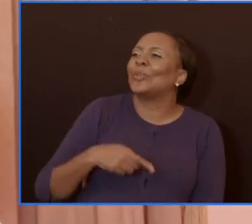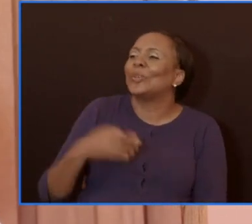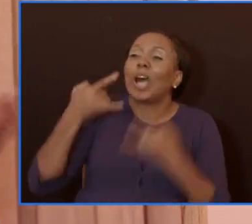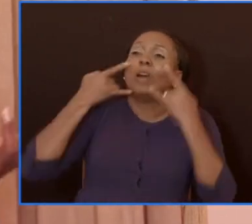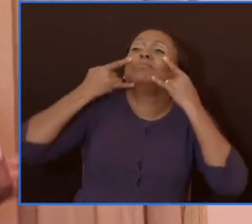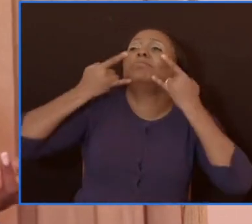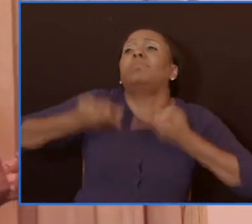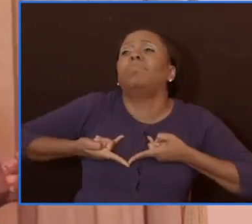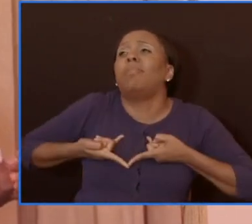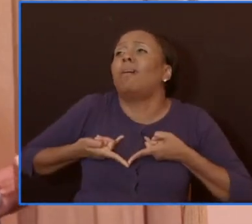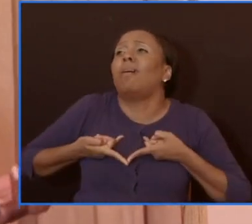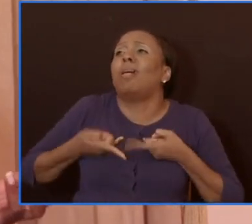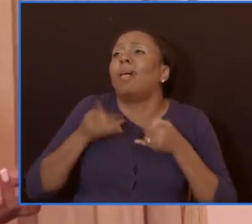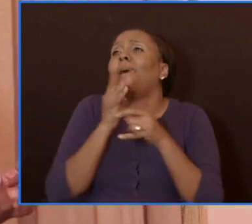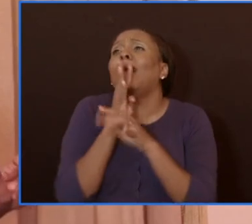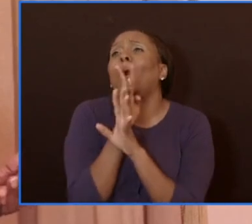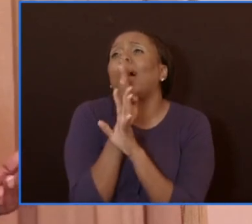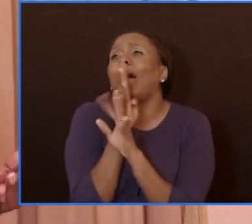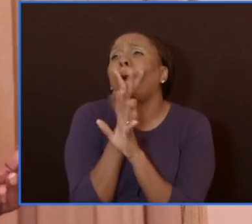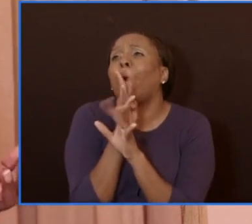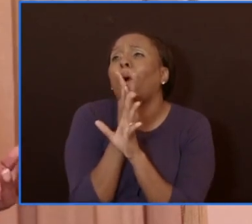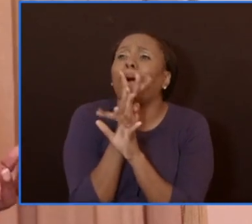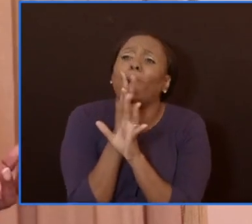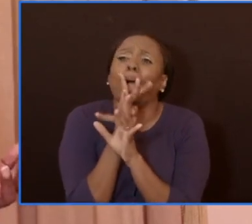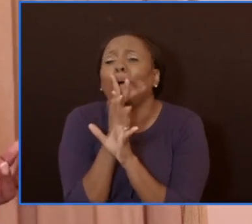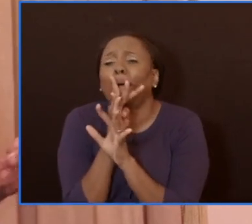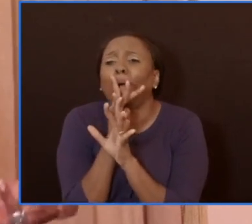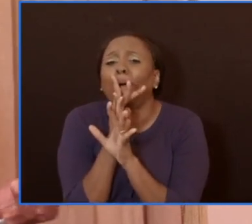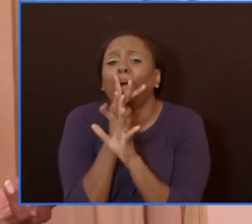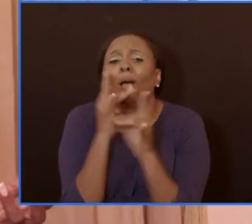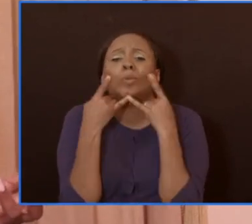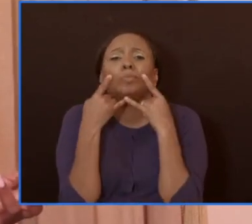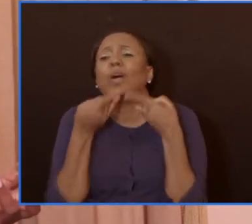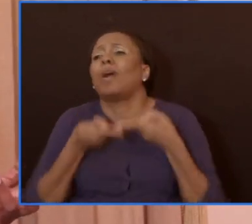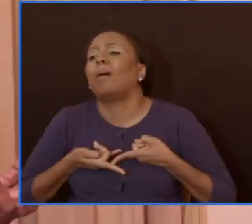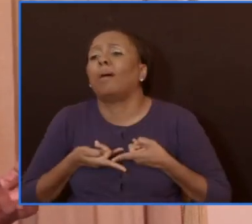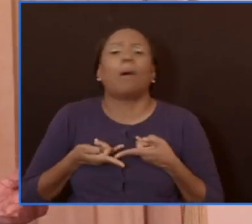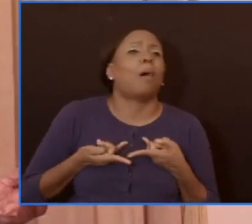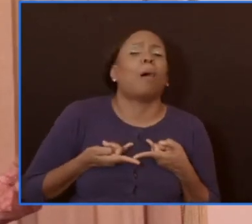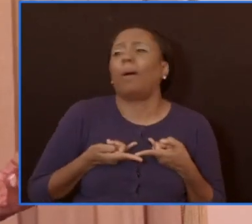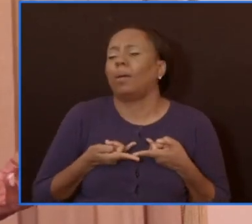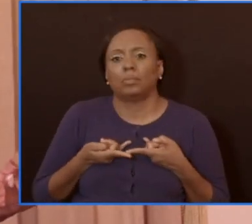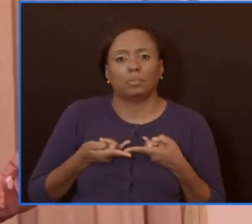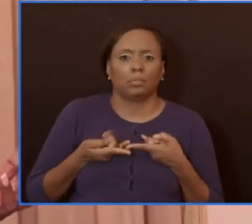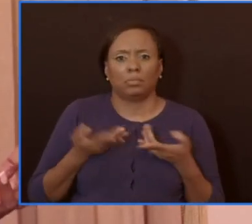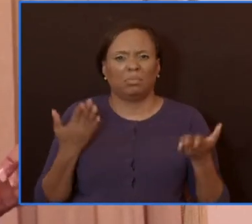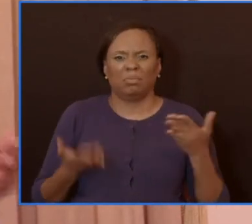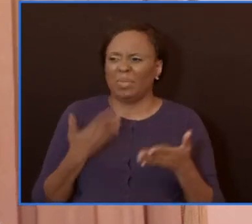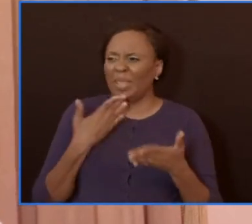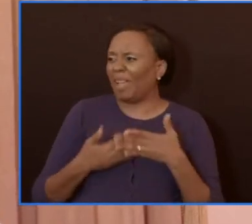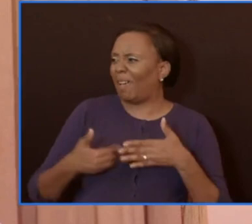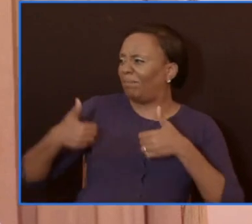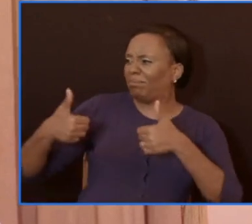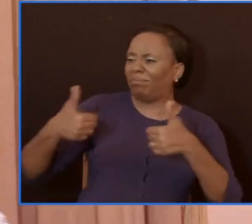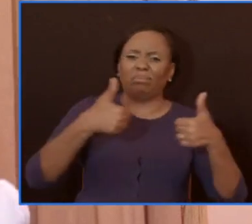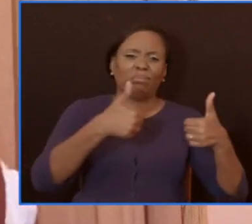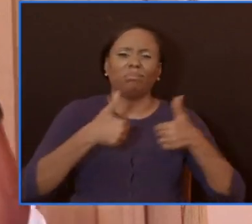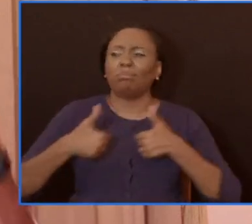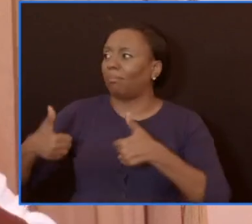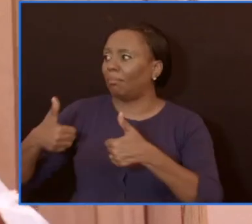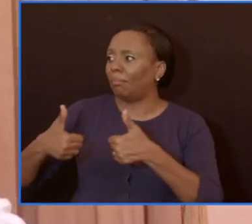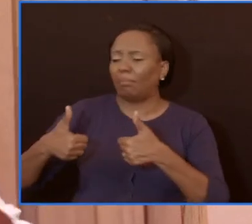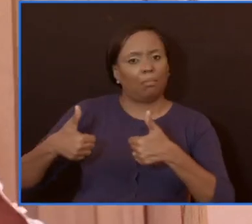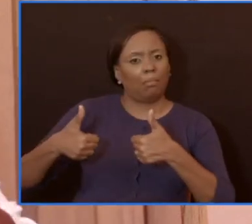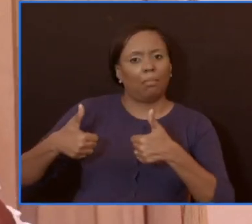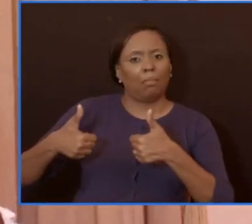your mask, you know them well, them is your brethren, them is your sistren, they're good with you, may even be family and all. But we don't have a